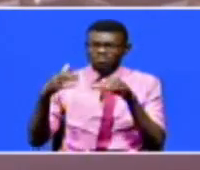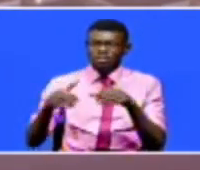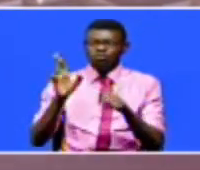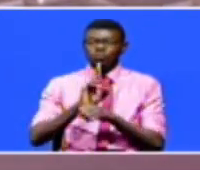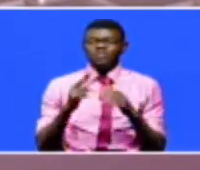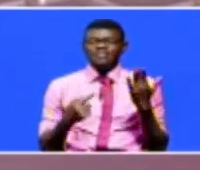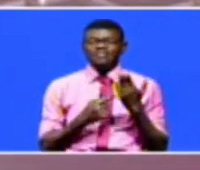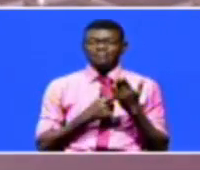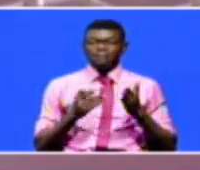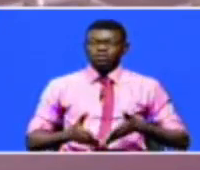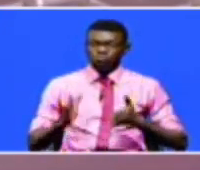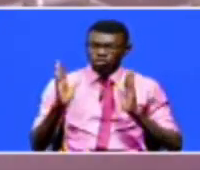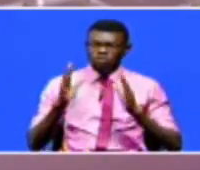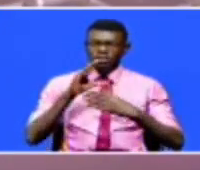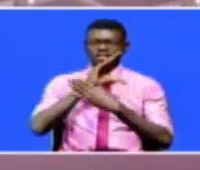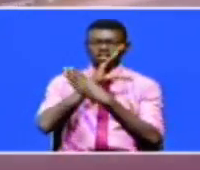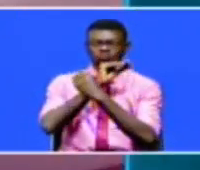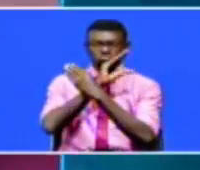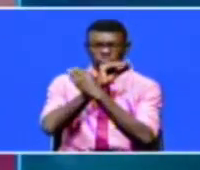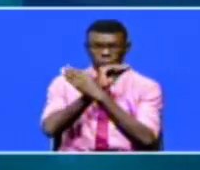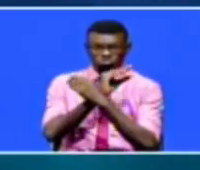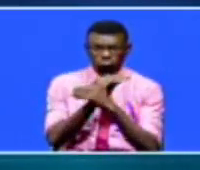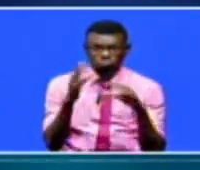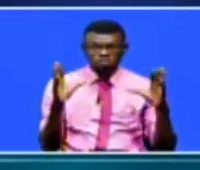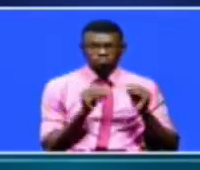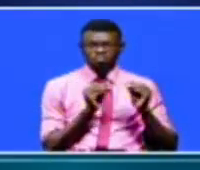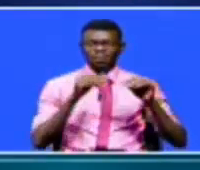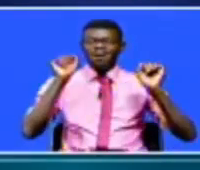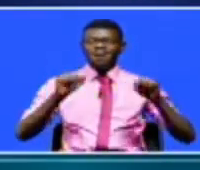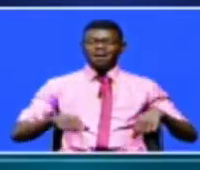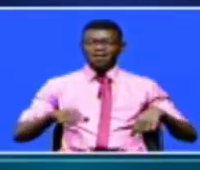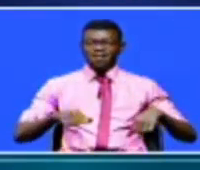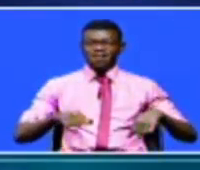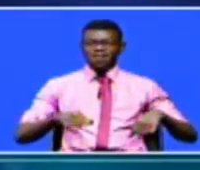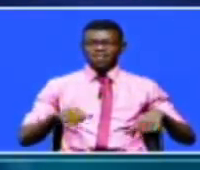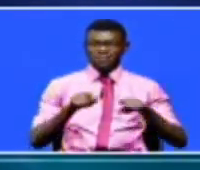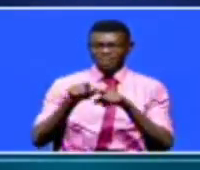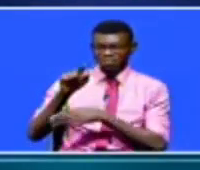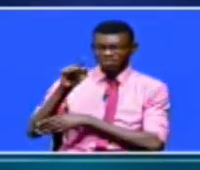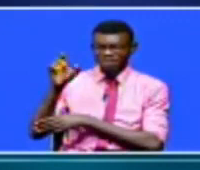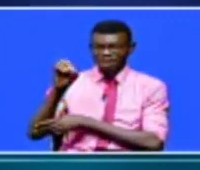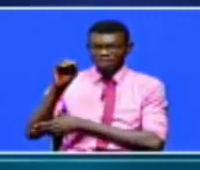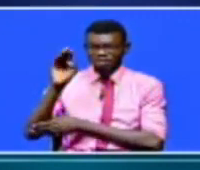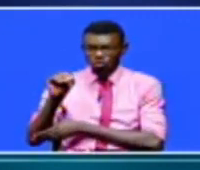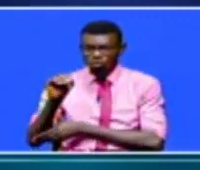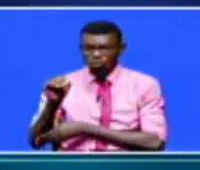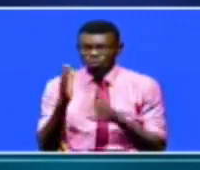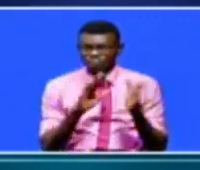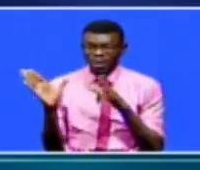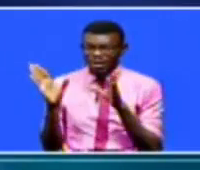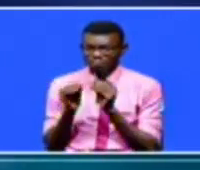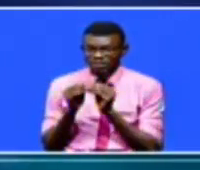technological aspects as teleconferencing or such virtual meeting room technology as Zoom to convene a NEC or